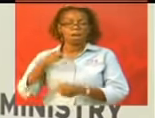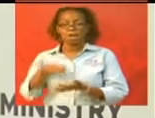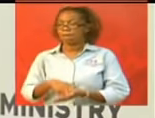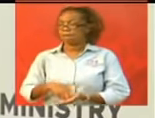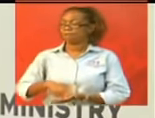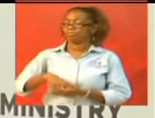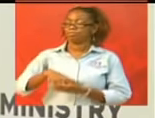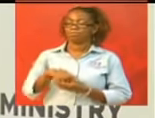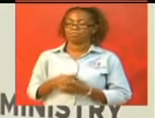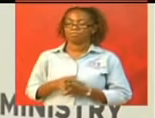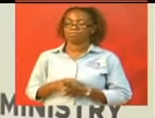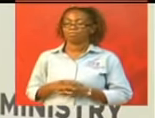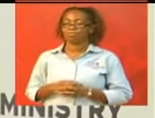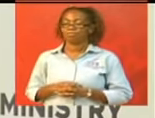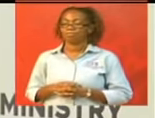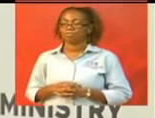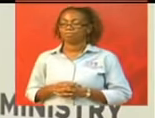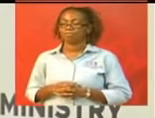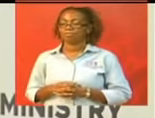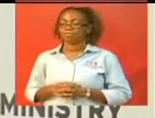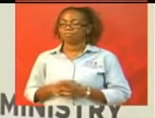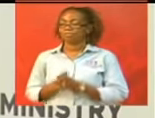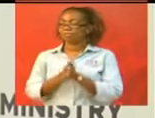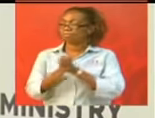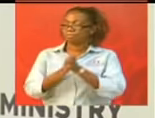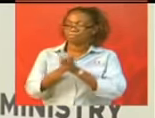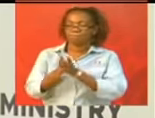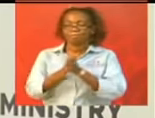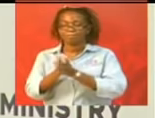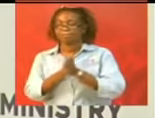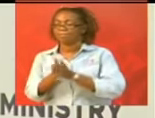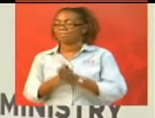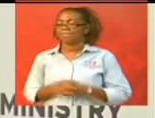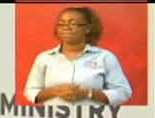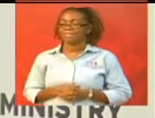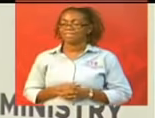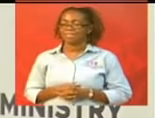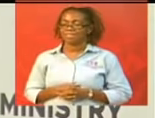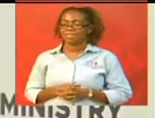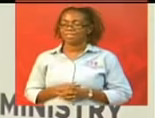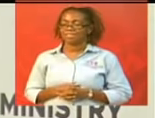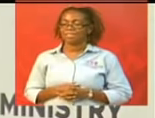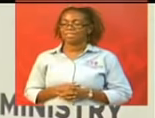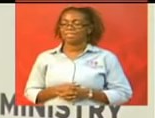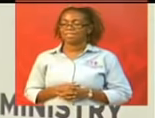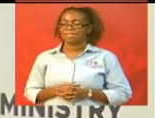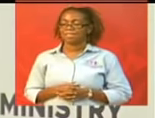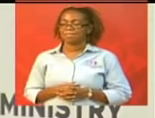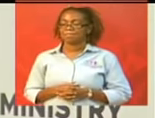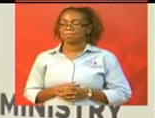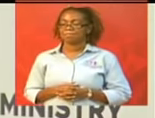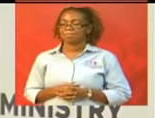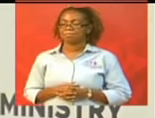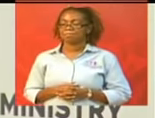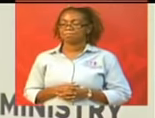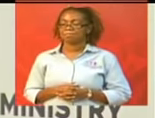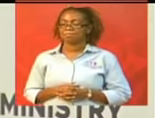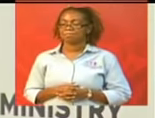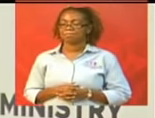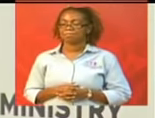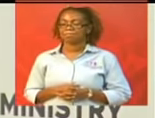their preponderance and passion and posture for excellence. In terms